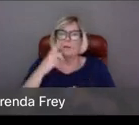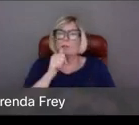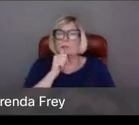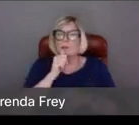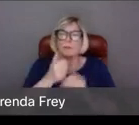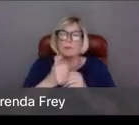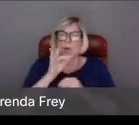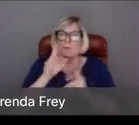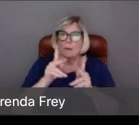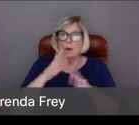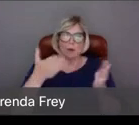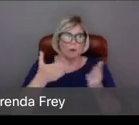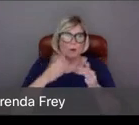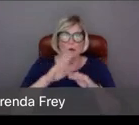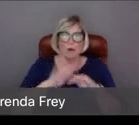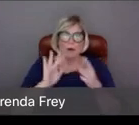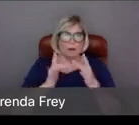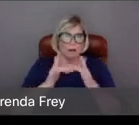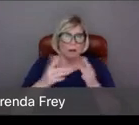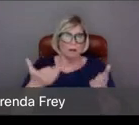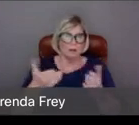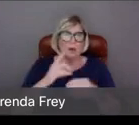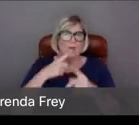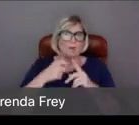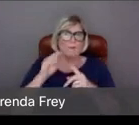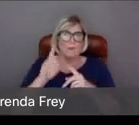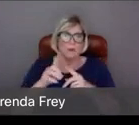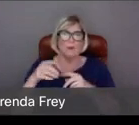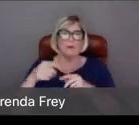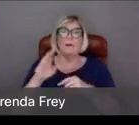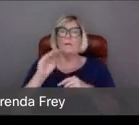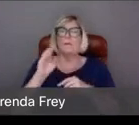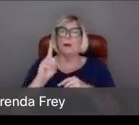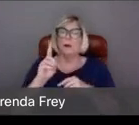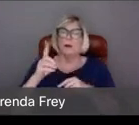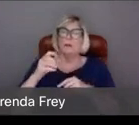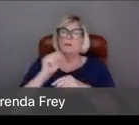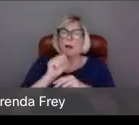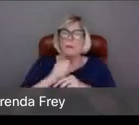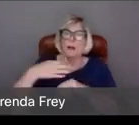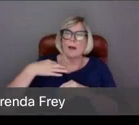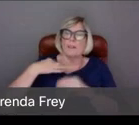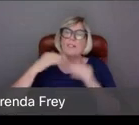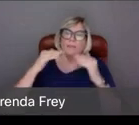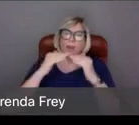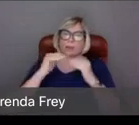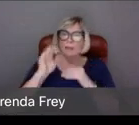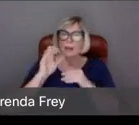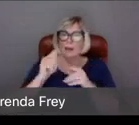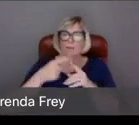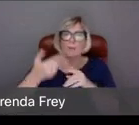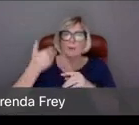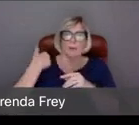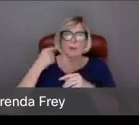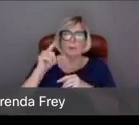Maryland. And it's important to know that the Maryland Job Applicant Fairness Act, which is from October of 2011, it